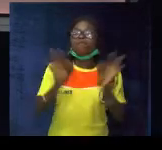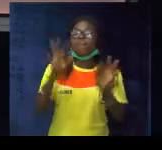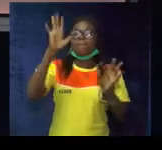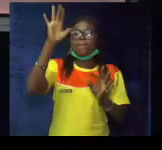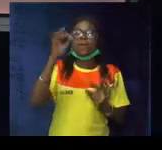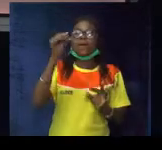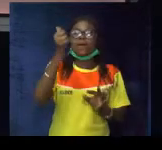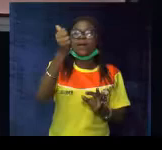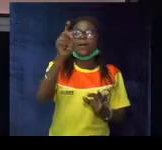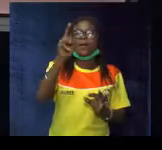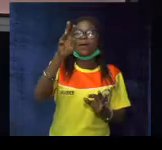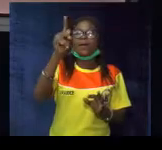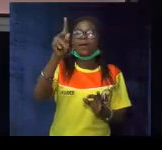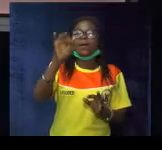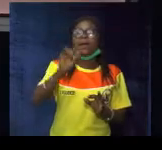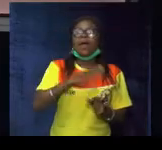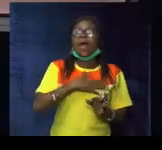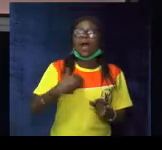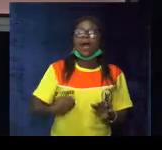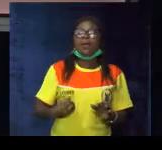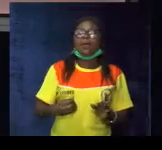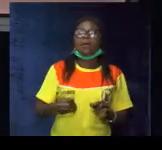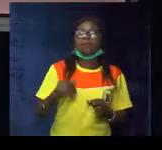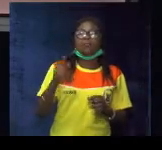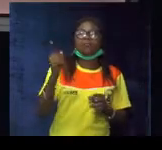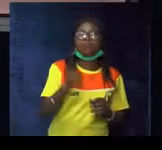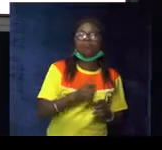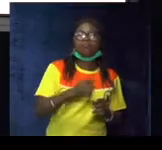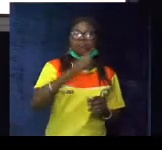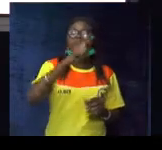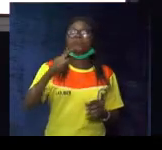radii. One radius here and one radius here.